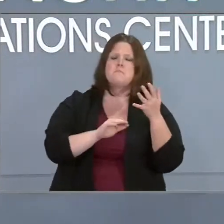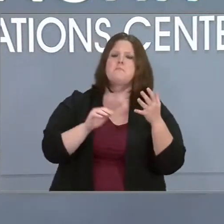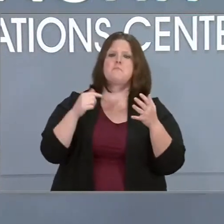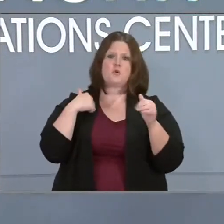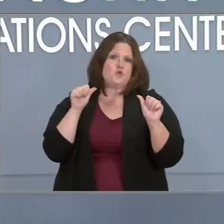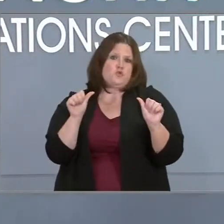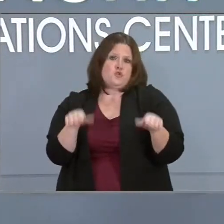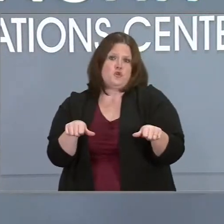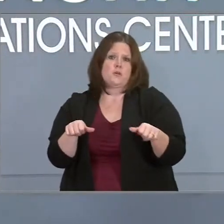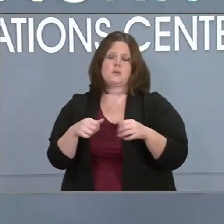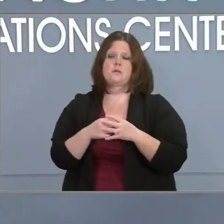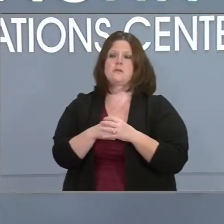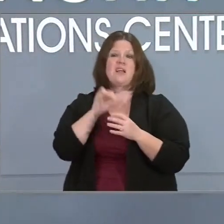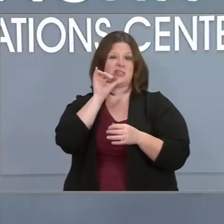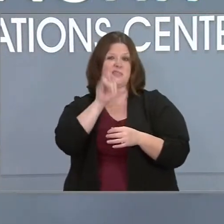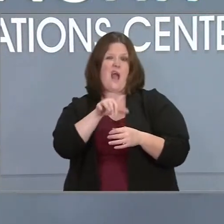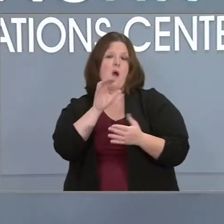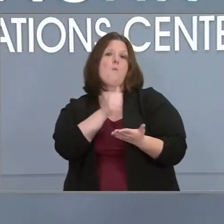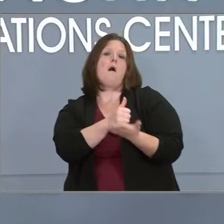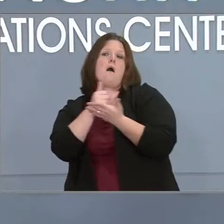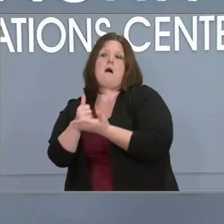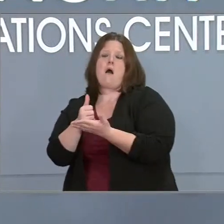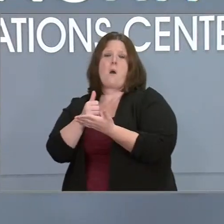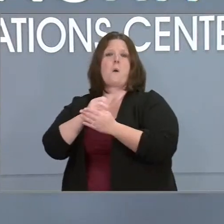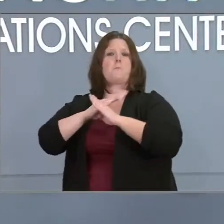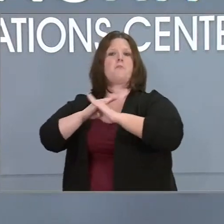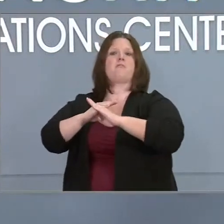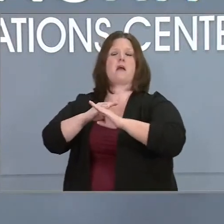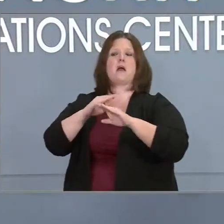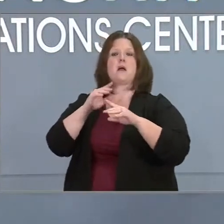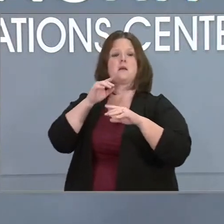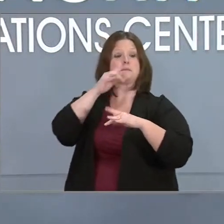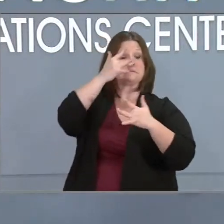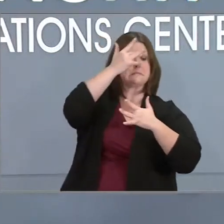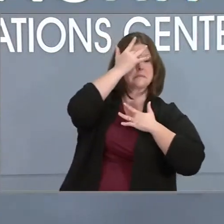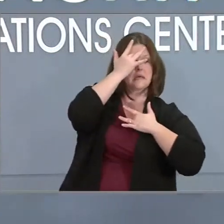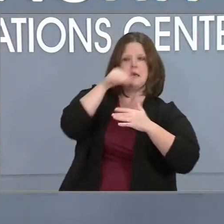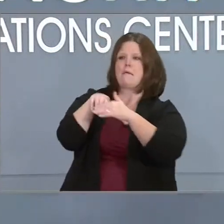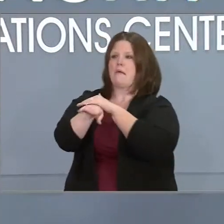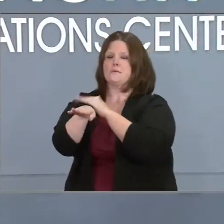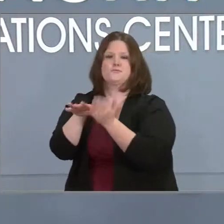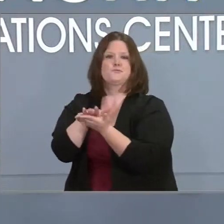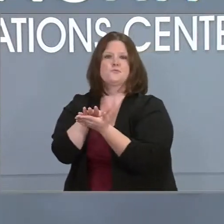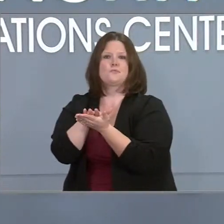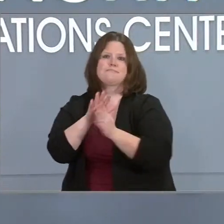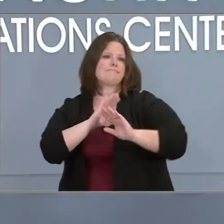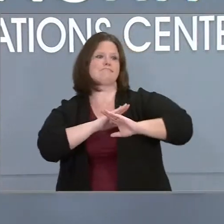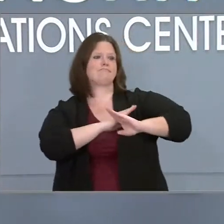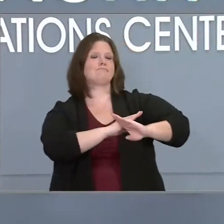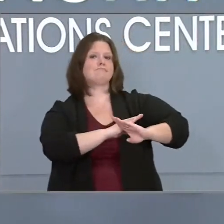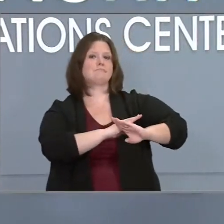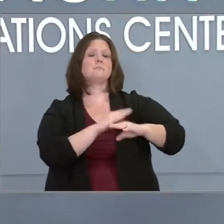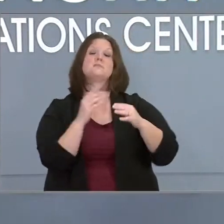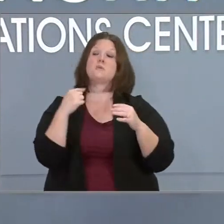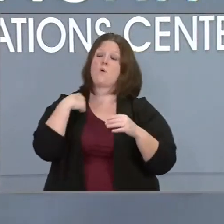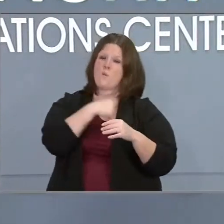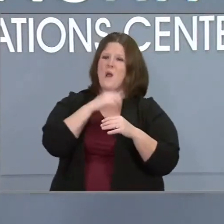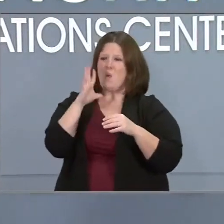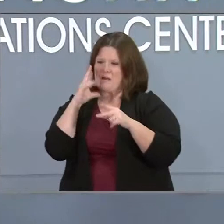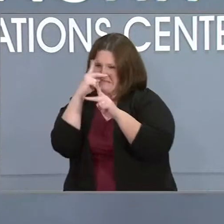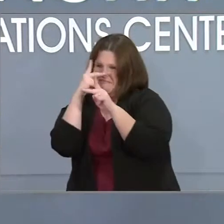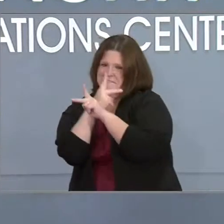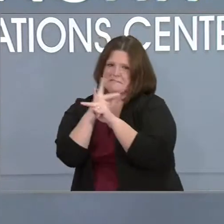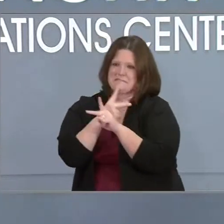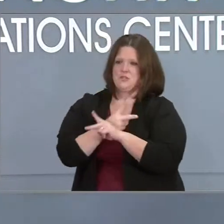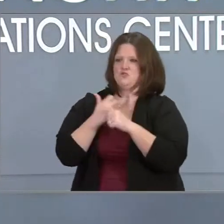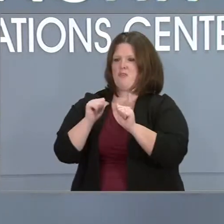positive students and staff out of the schools. So there's a lot we're going to continue to do together to continue to get people